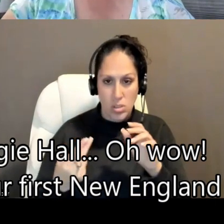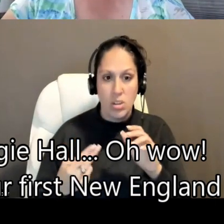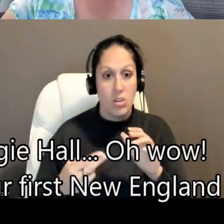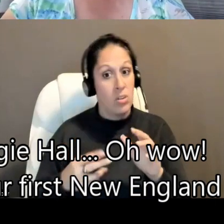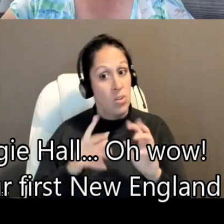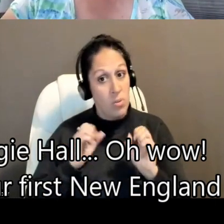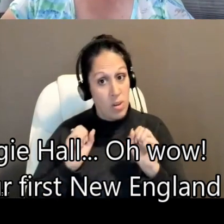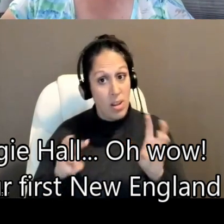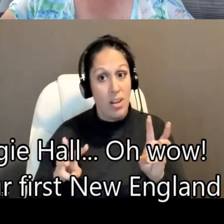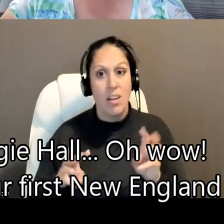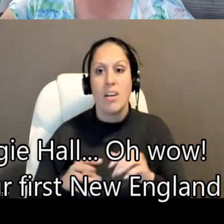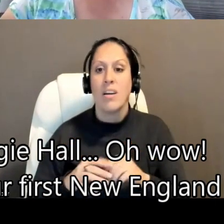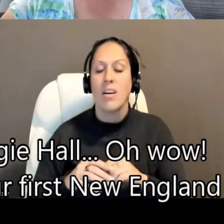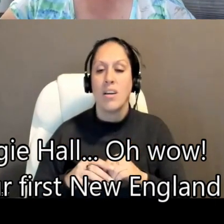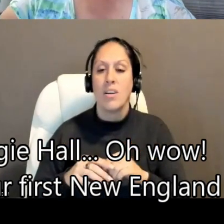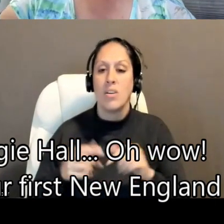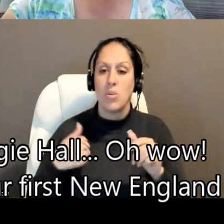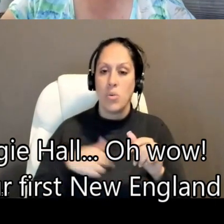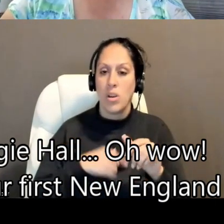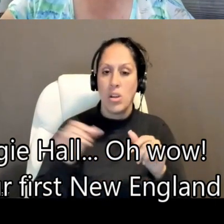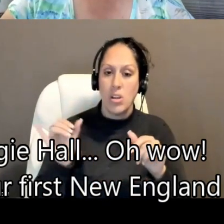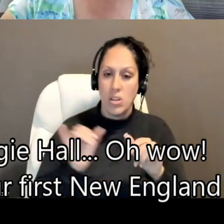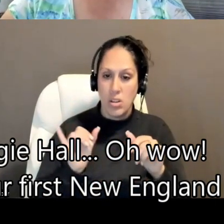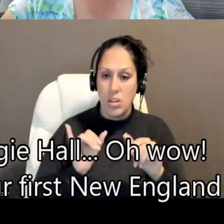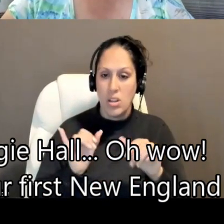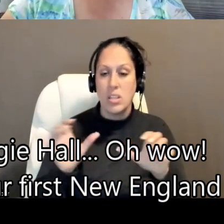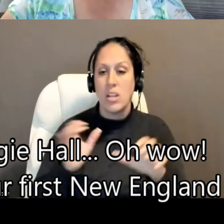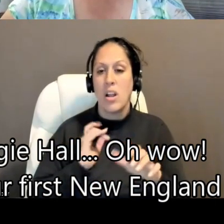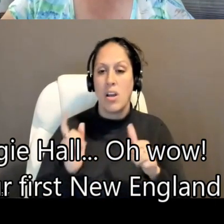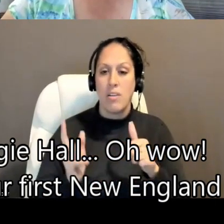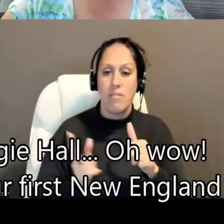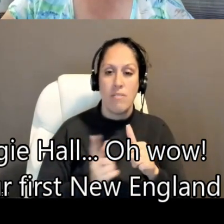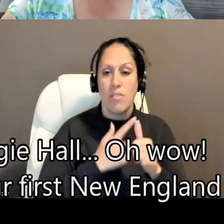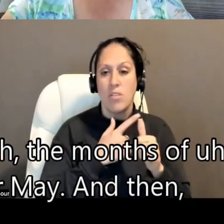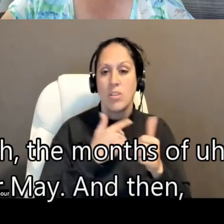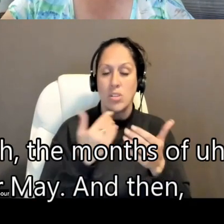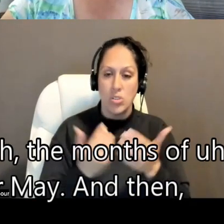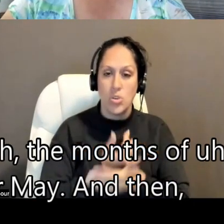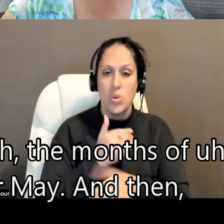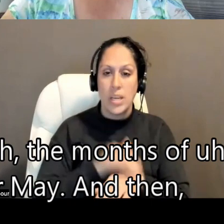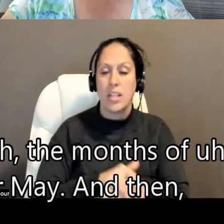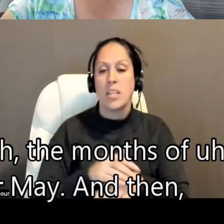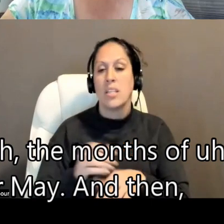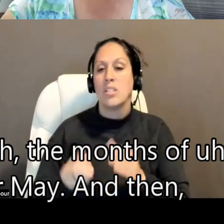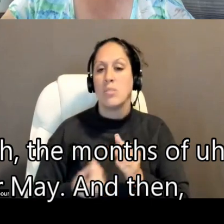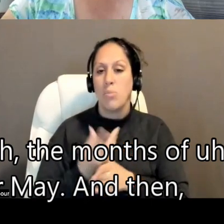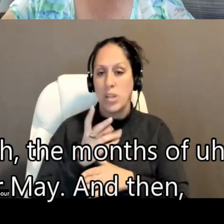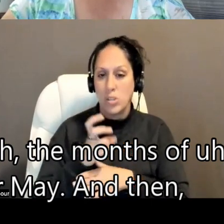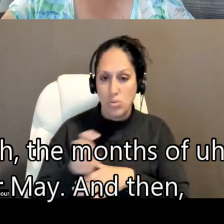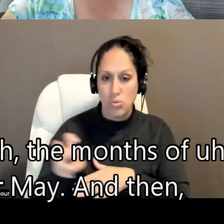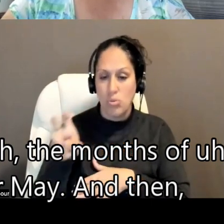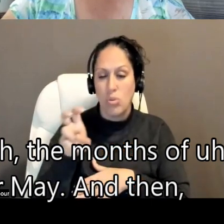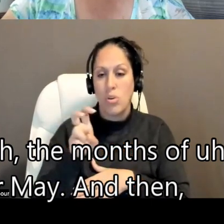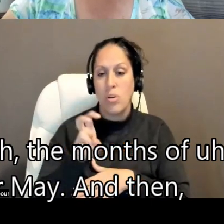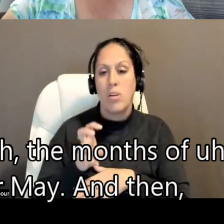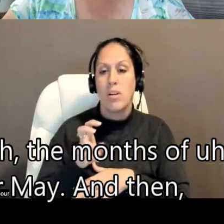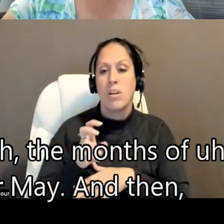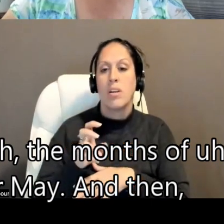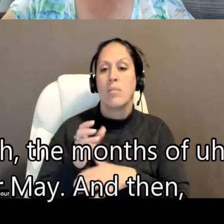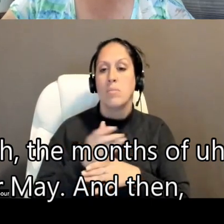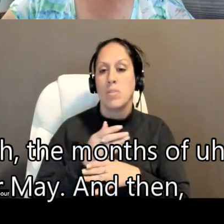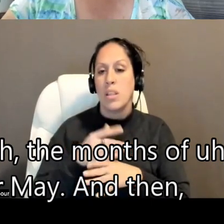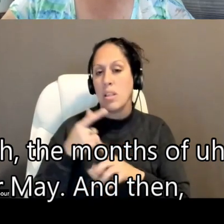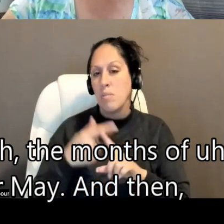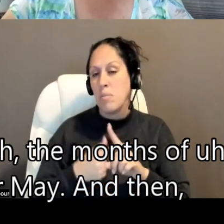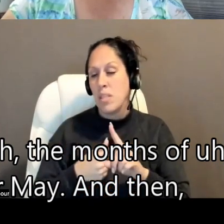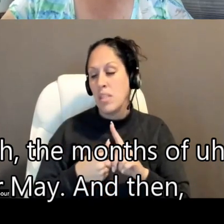wow. And we had also done our first New England spring tour between the month